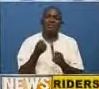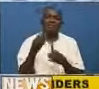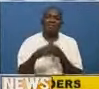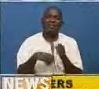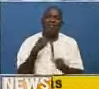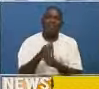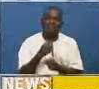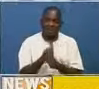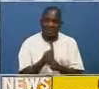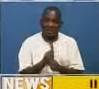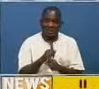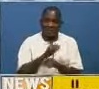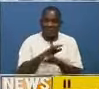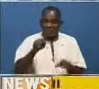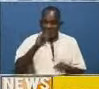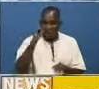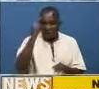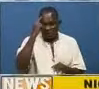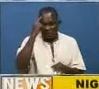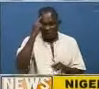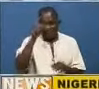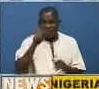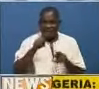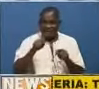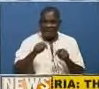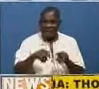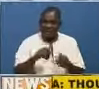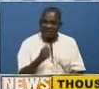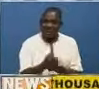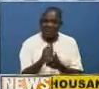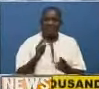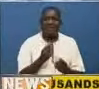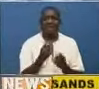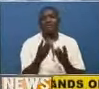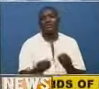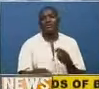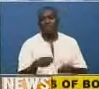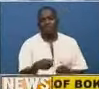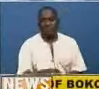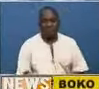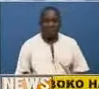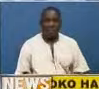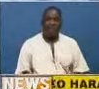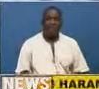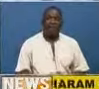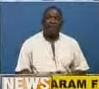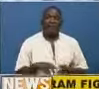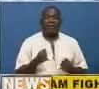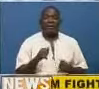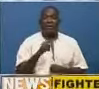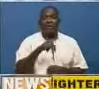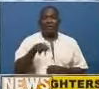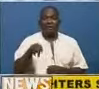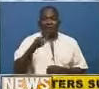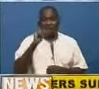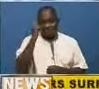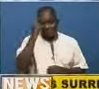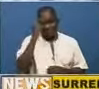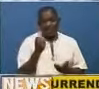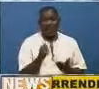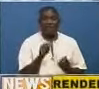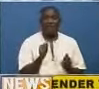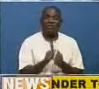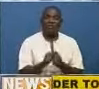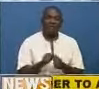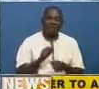years. No government dealt with it. An adult government, an MPP government, and